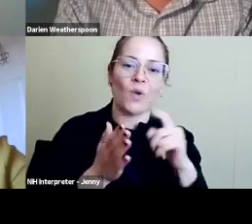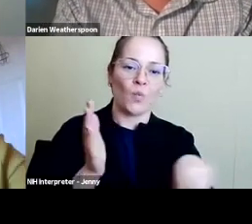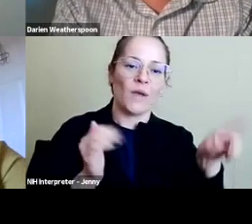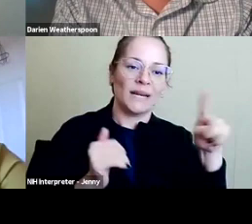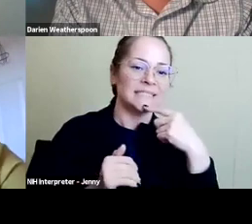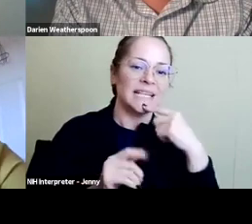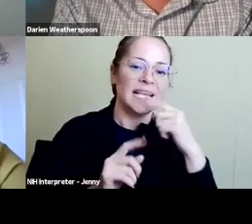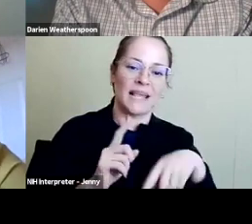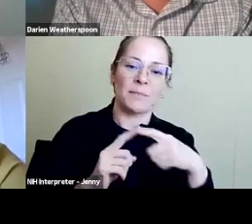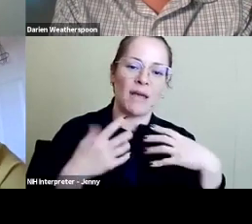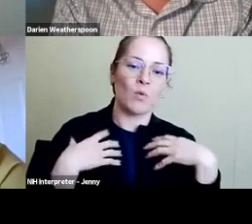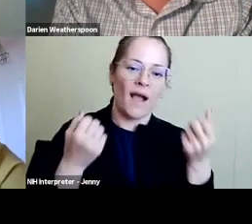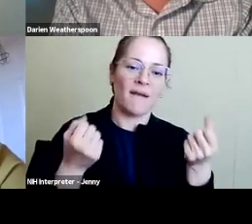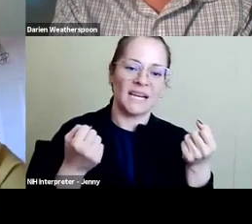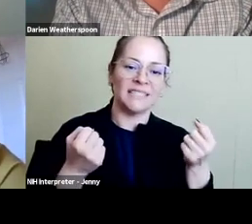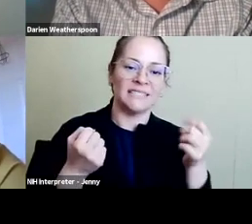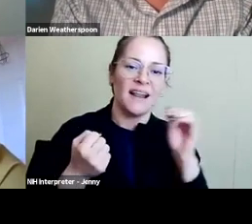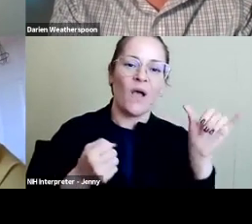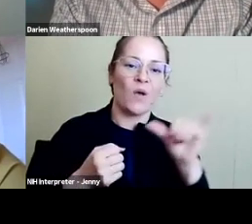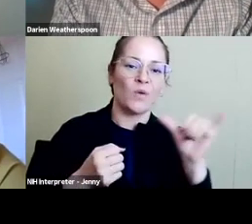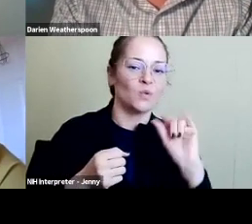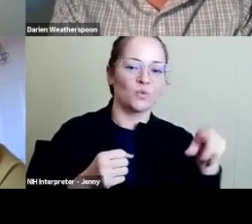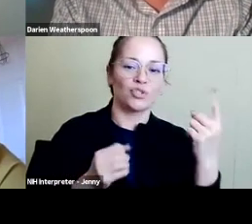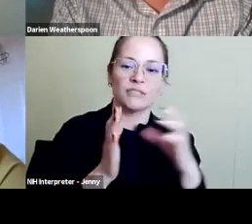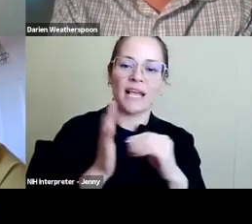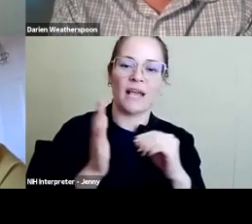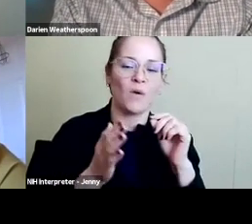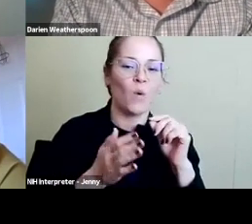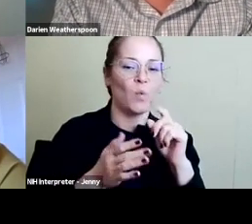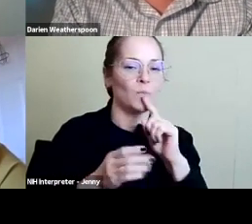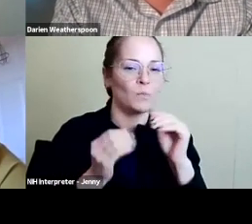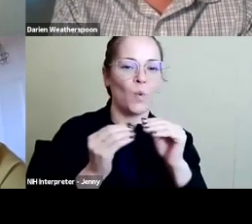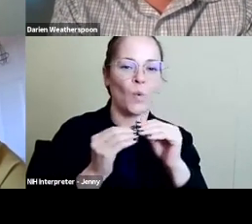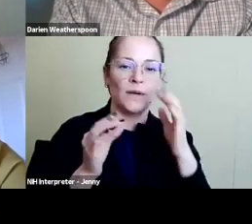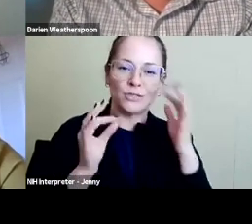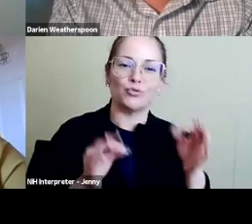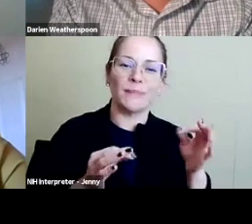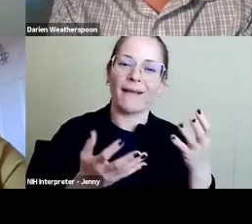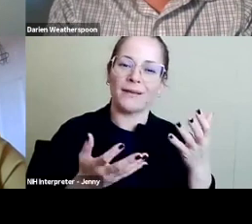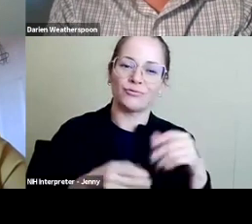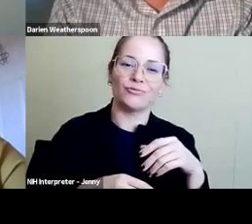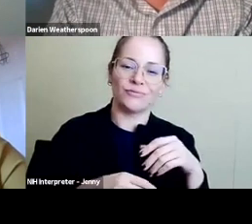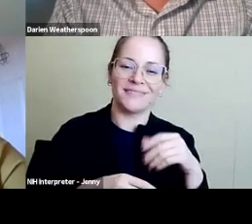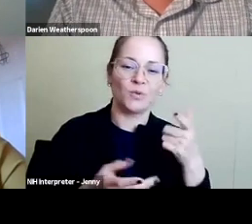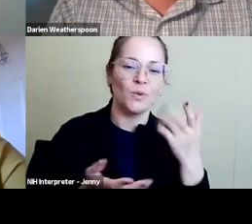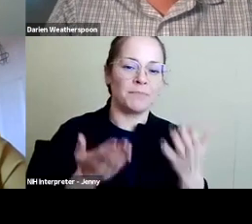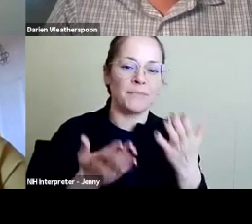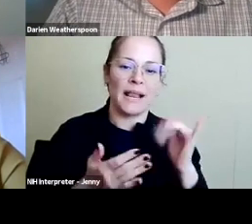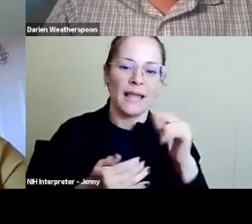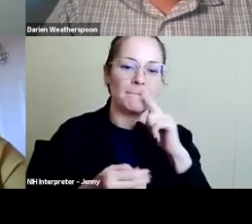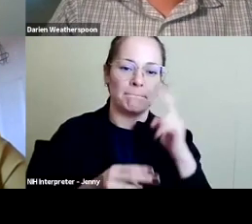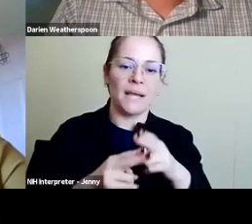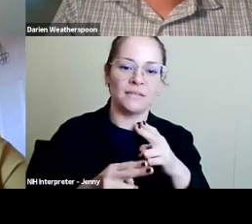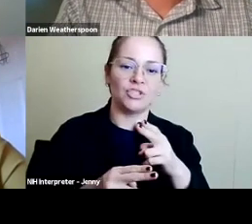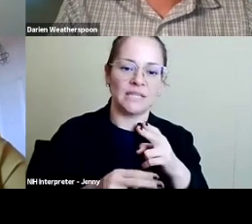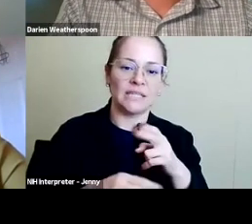about confidence, and then also just echo determination. I think, you know, just you may, as mentioned, you may not